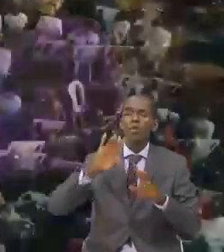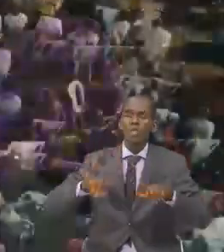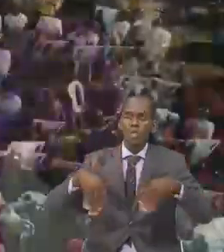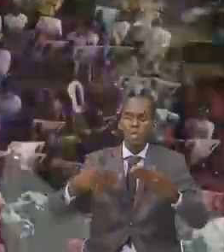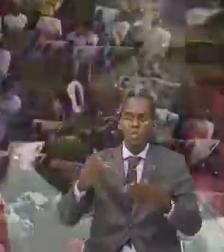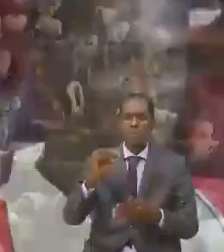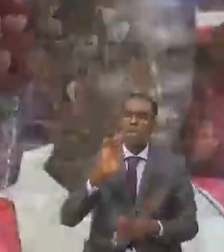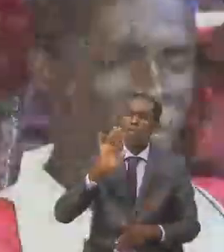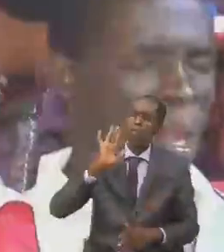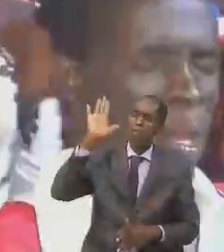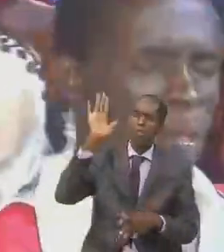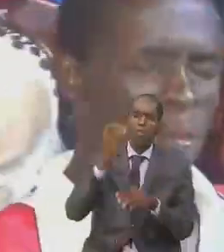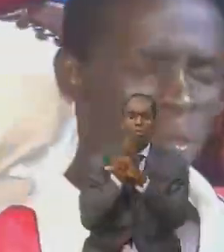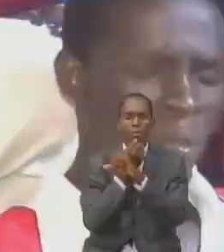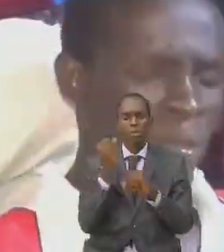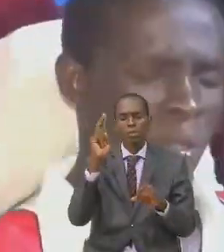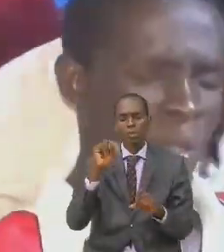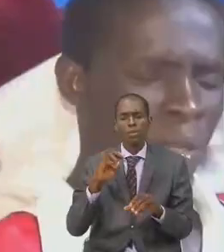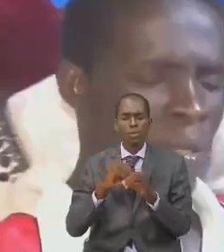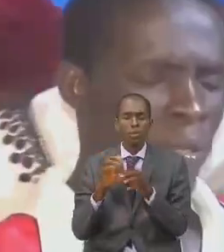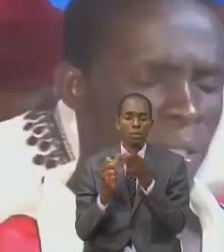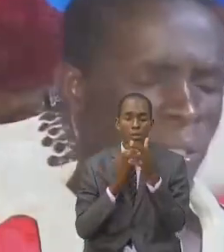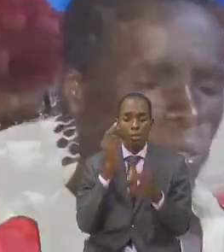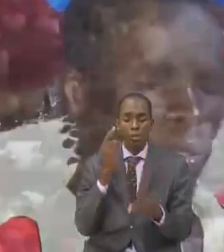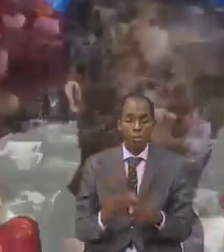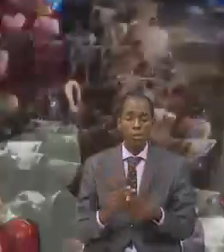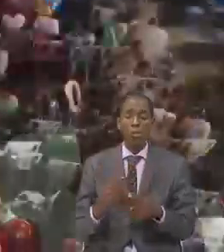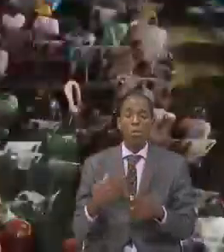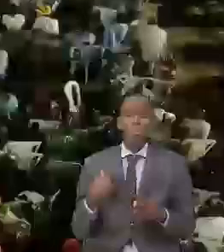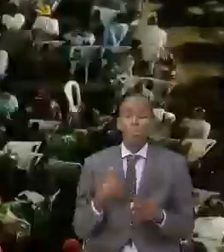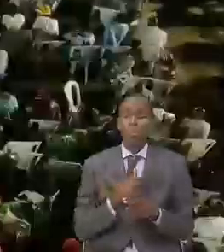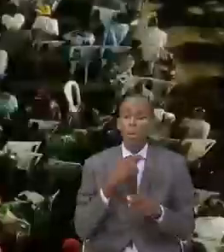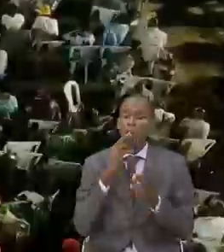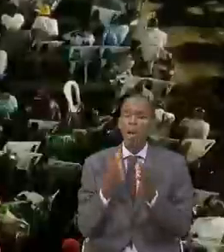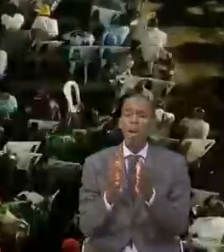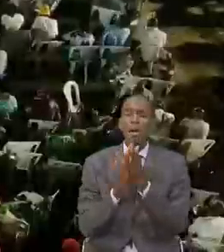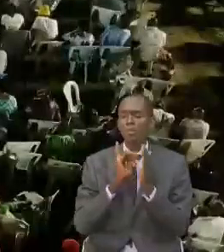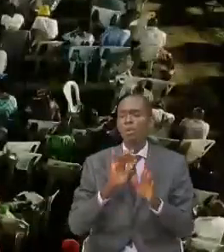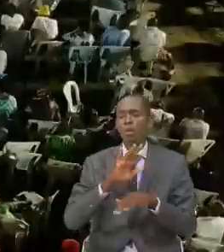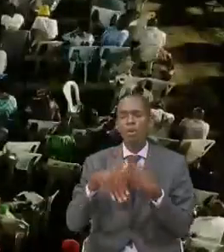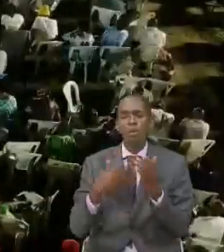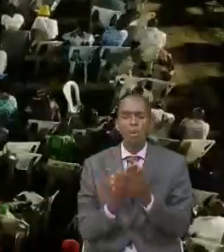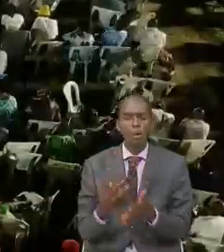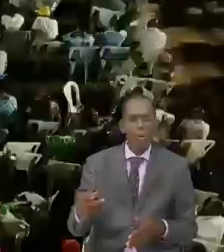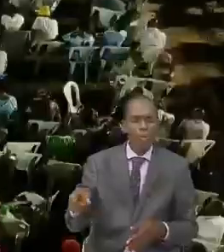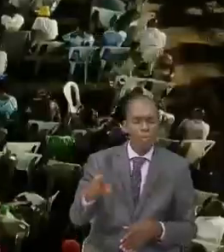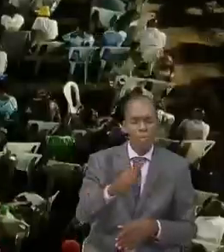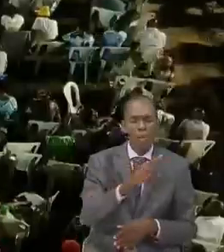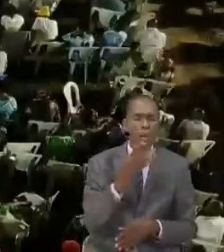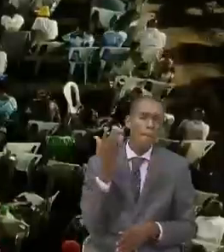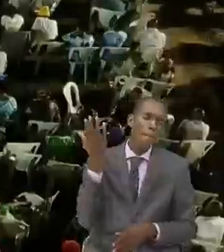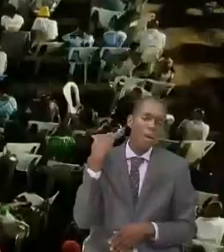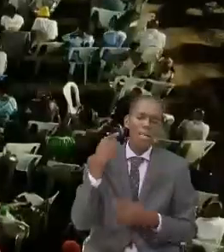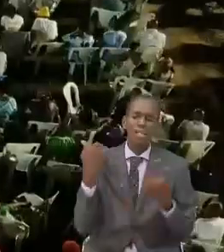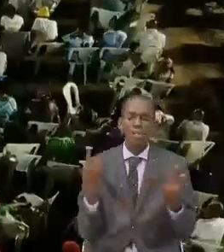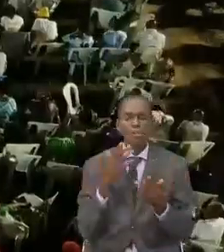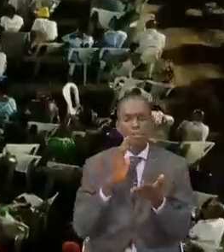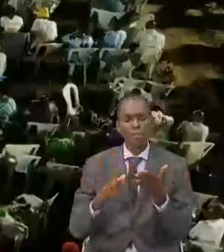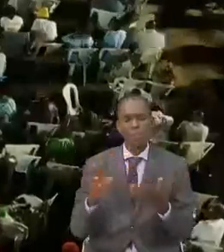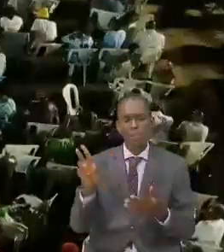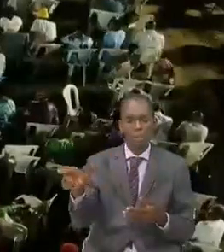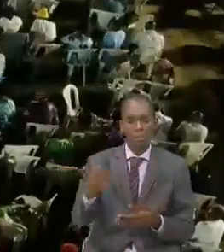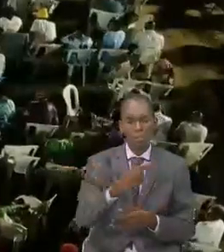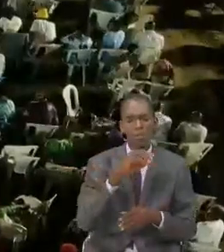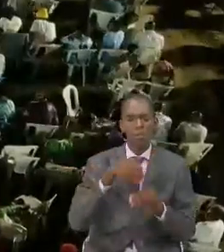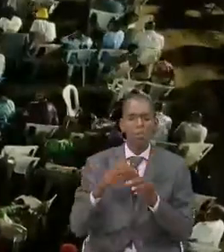them before you. Grant them your salvation in Jesus' name. We're asking, O Lord, all their